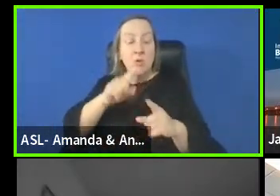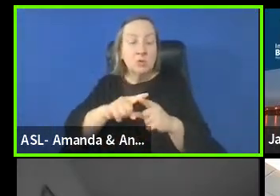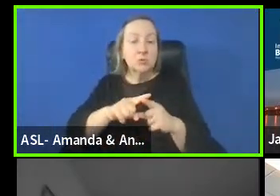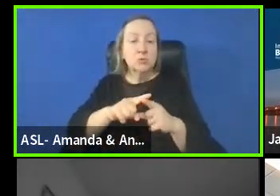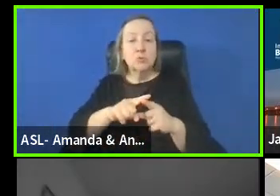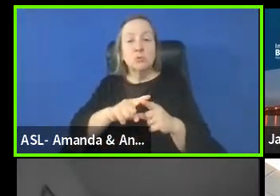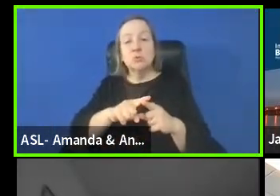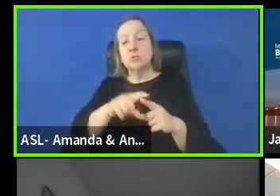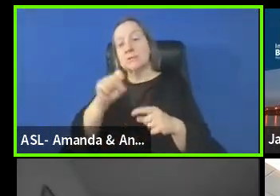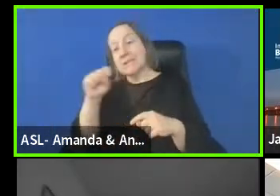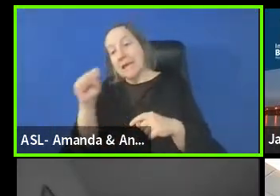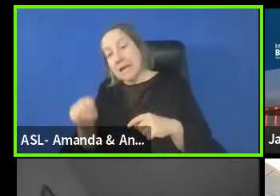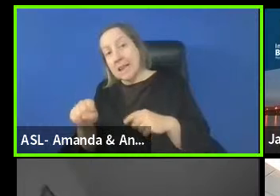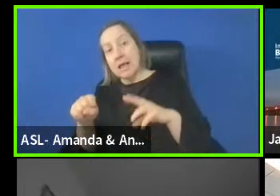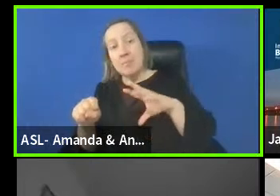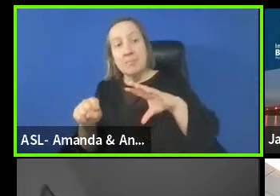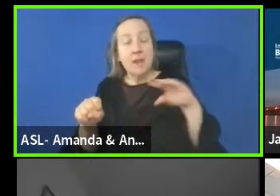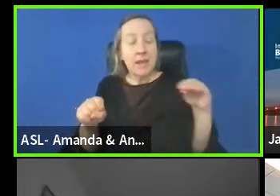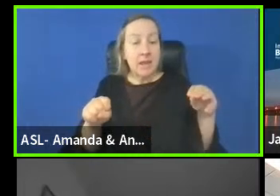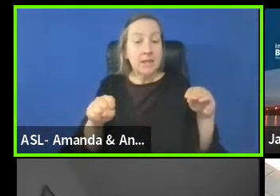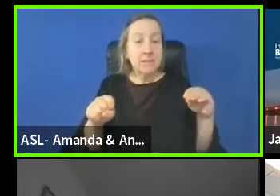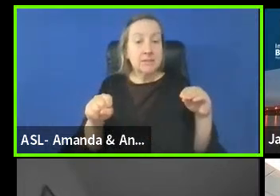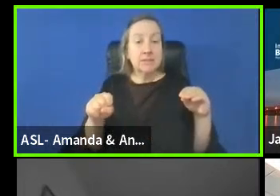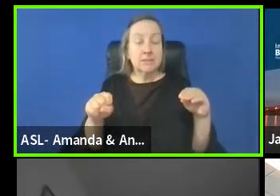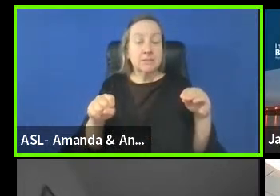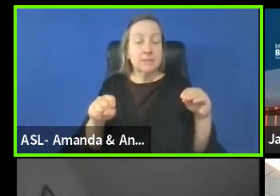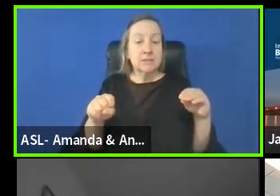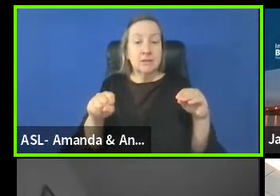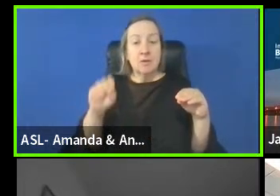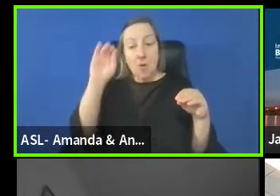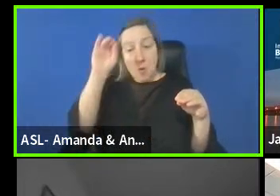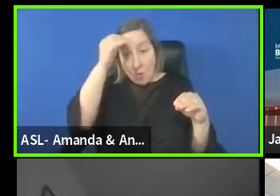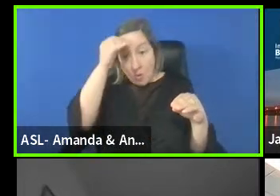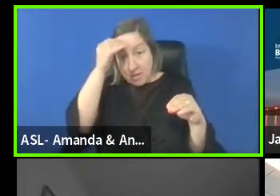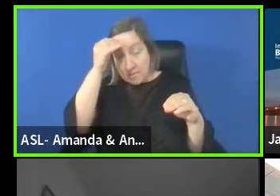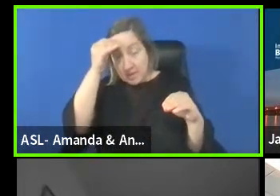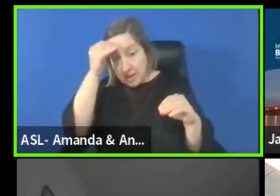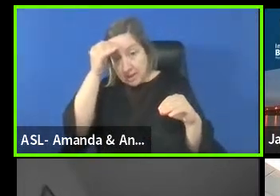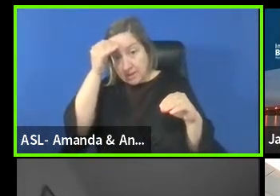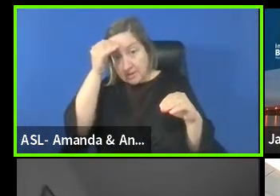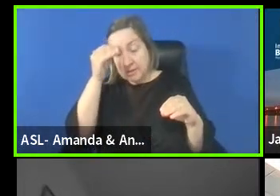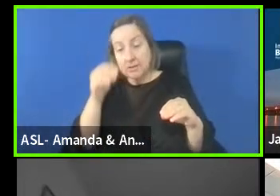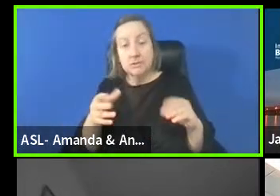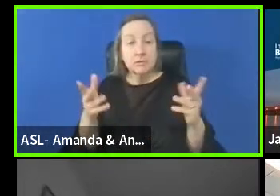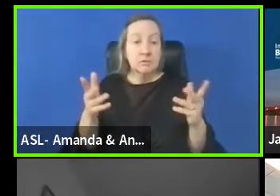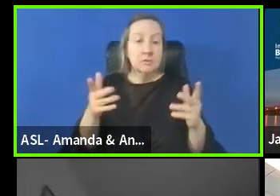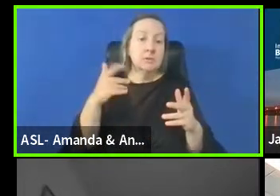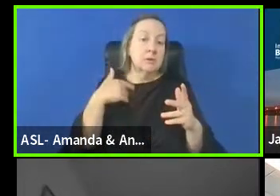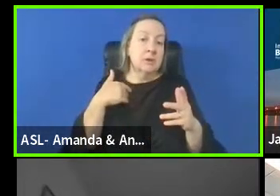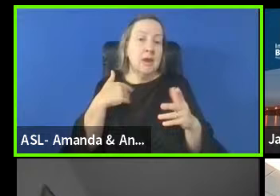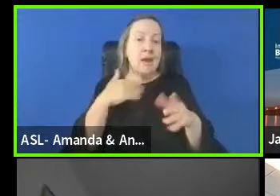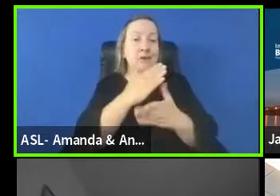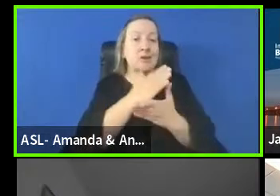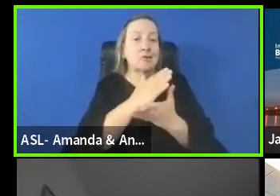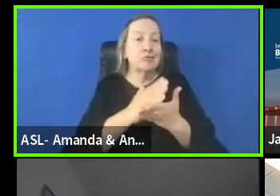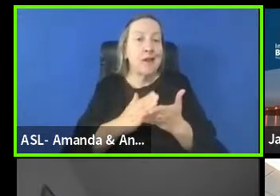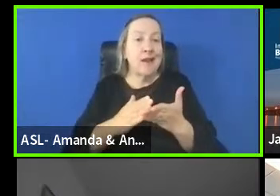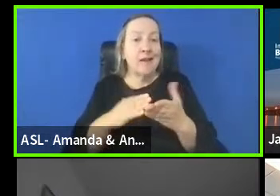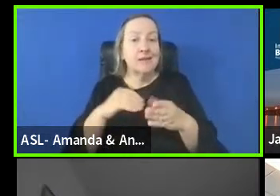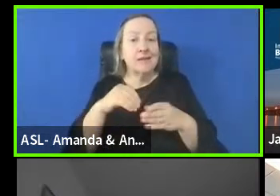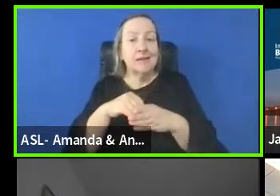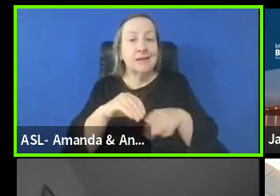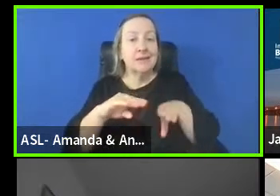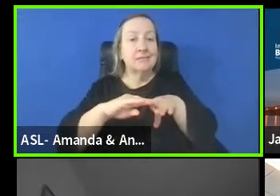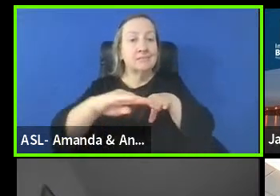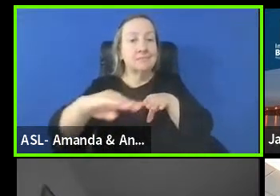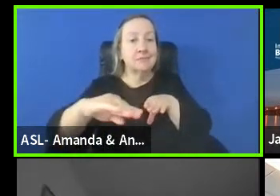both Salem and to Olympia that, well, there's a crack developing in my deck. You need to